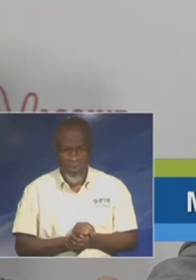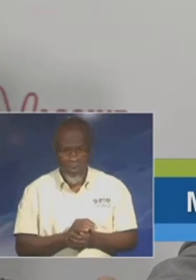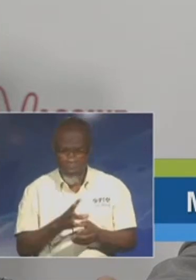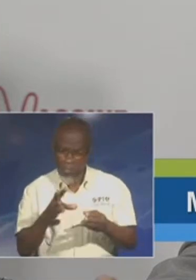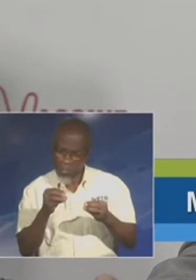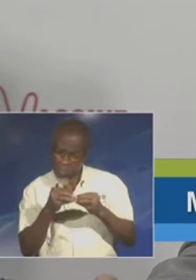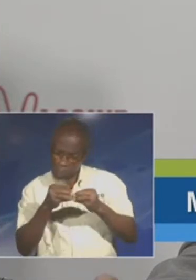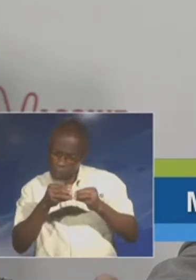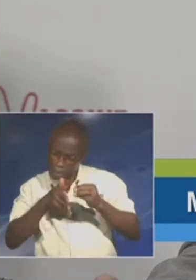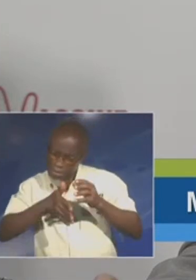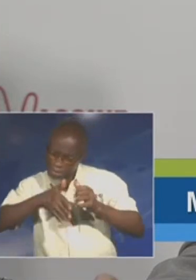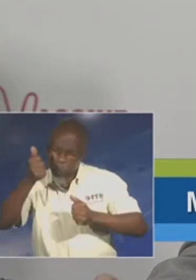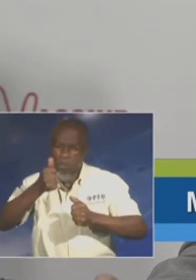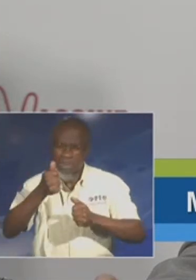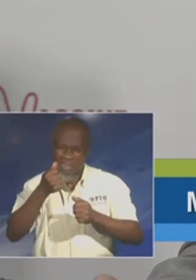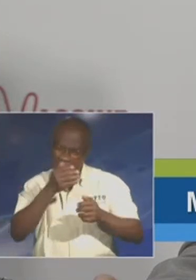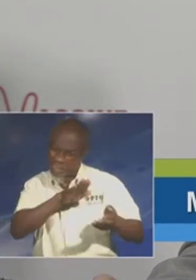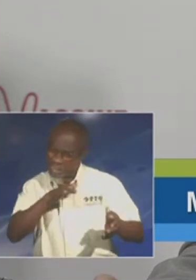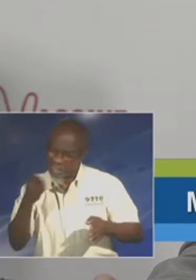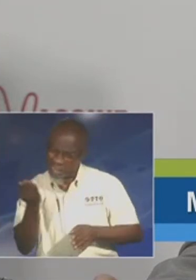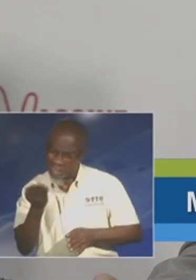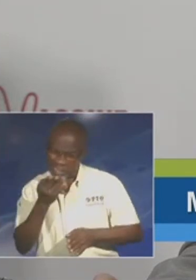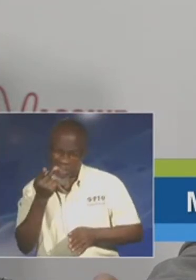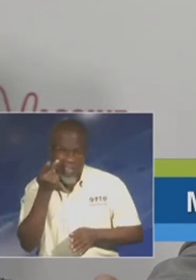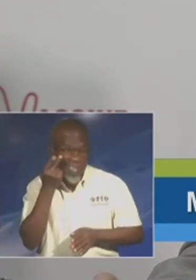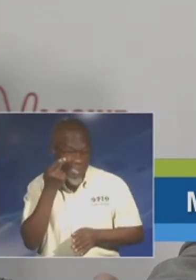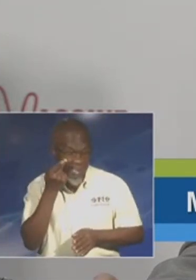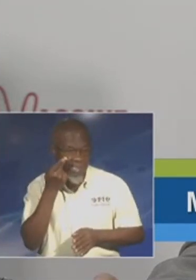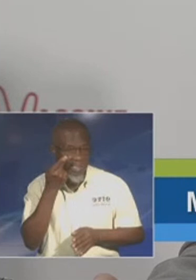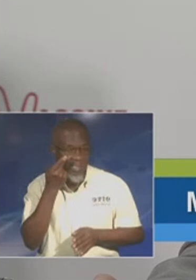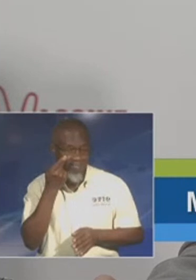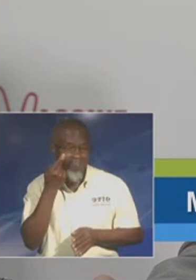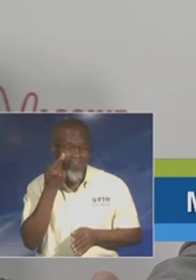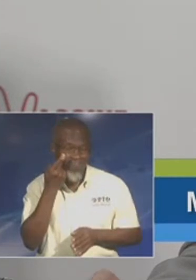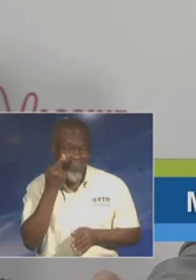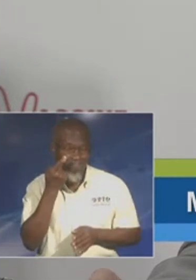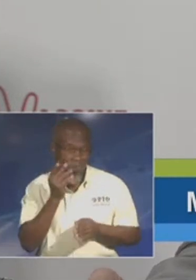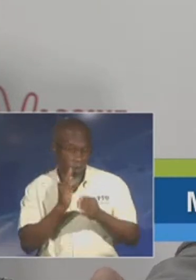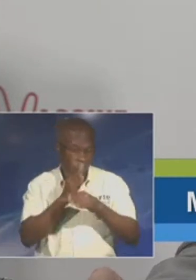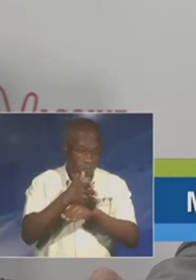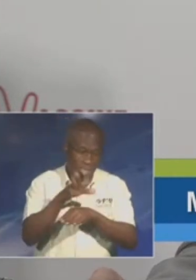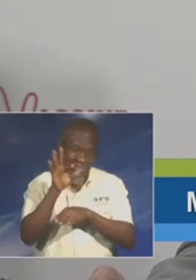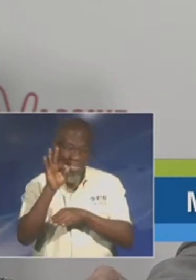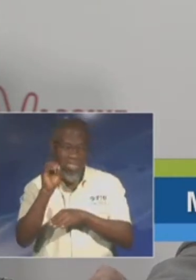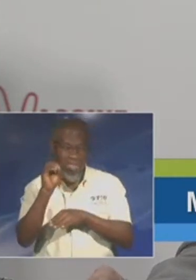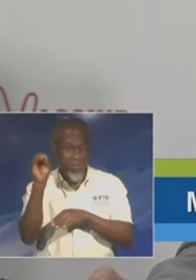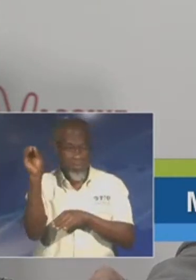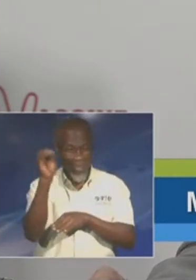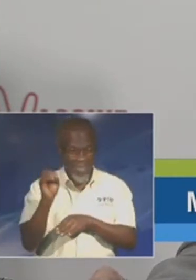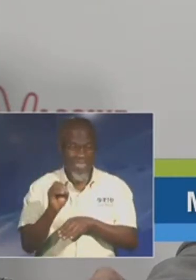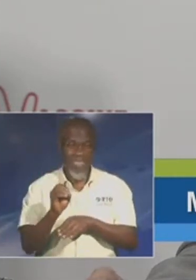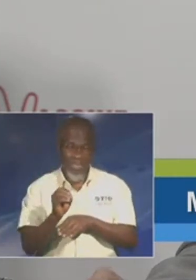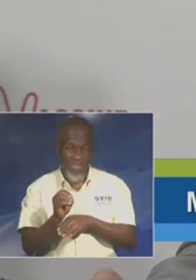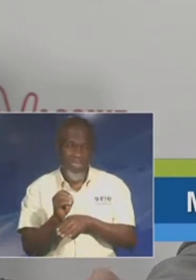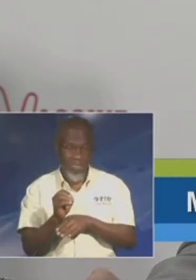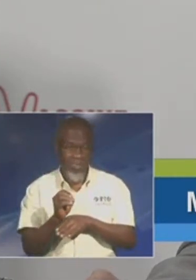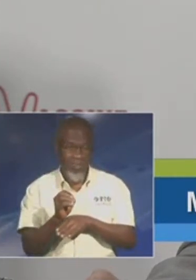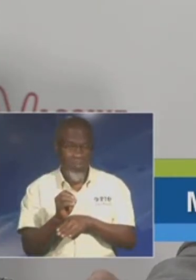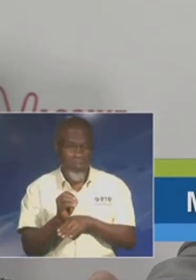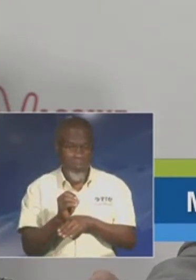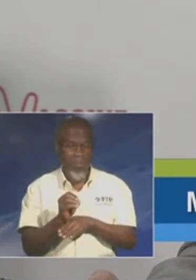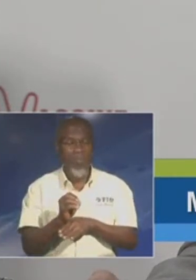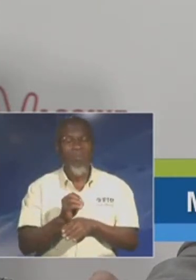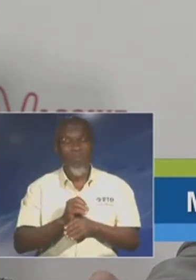deaths, in speaking to Dr. Trotman this morning, over 90%, even though small numbers, but you see it starting to inch